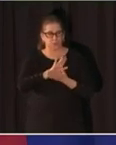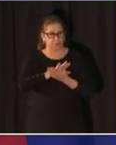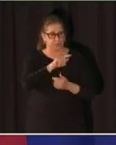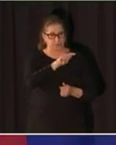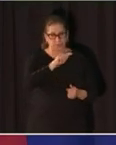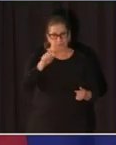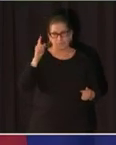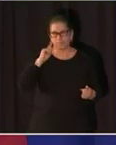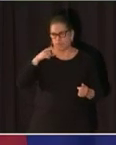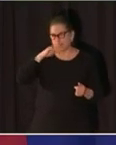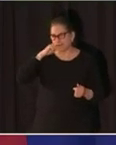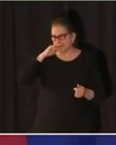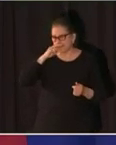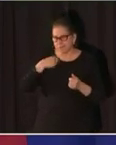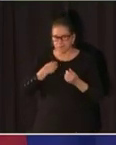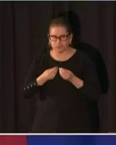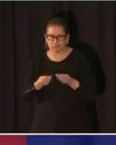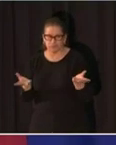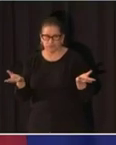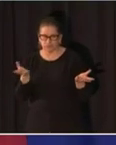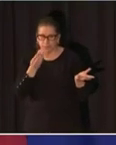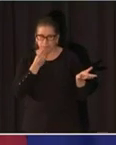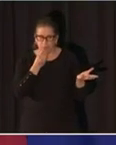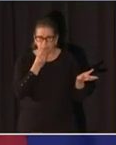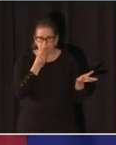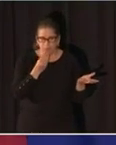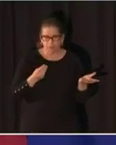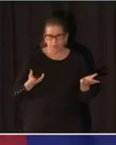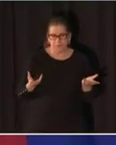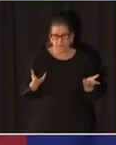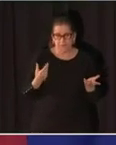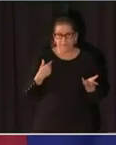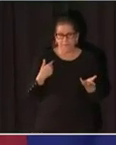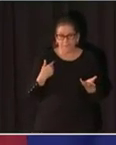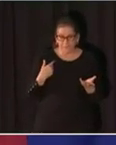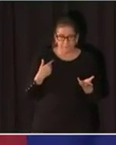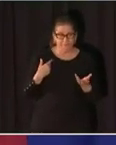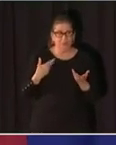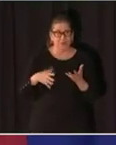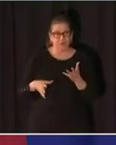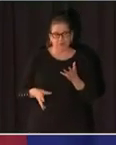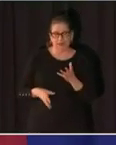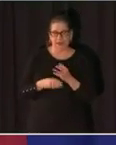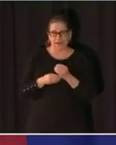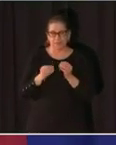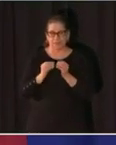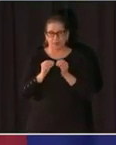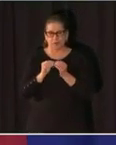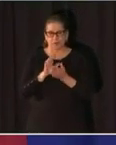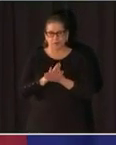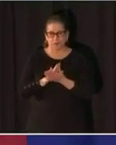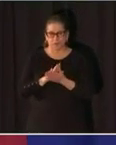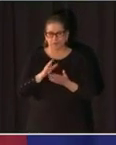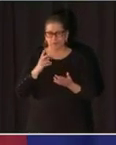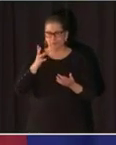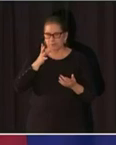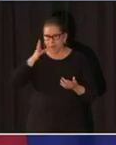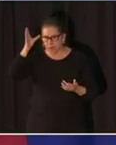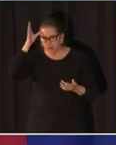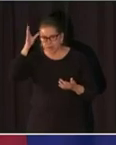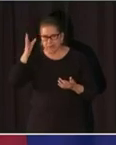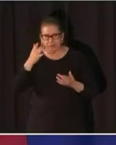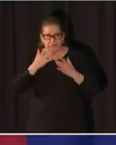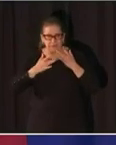as well as adding sites when we saw how parents and kids needed to be